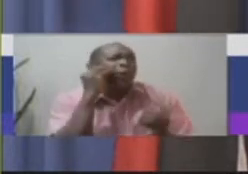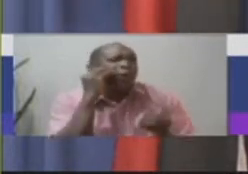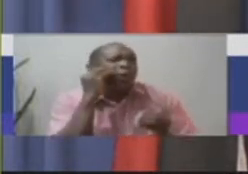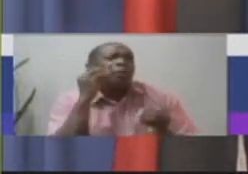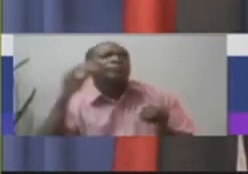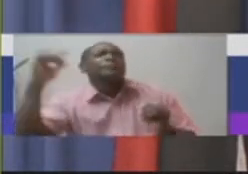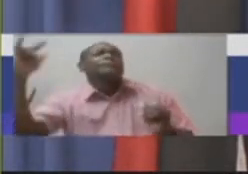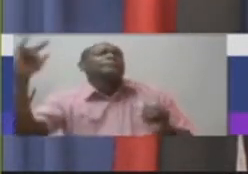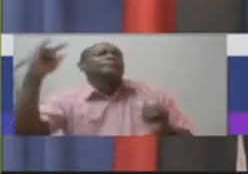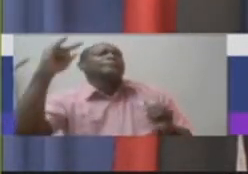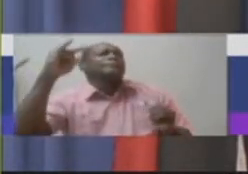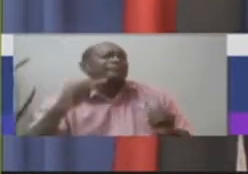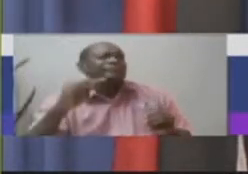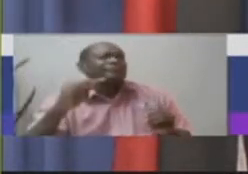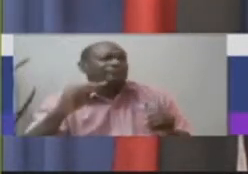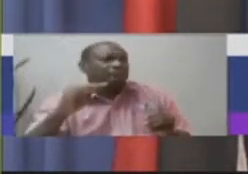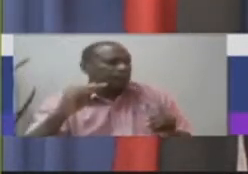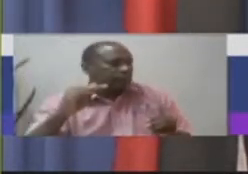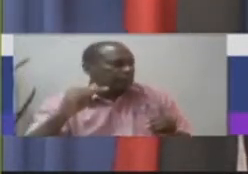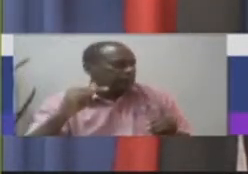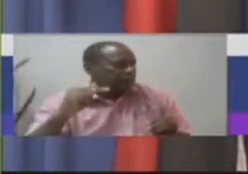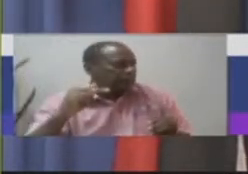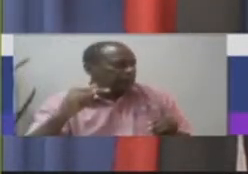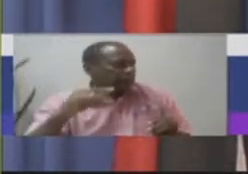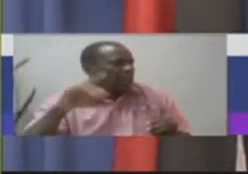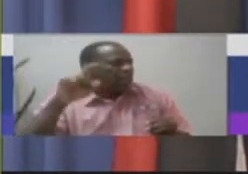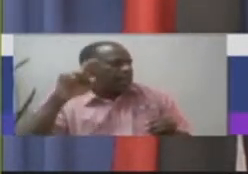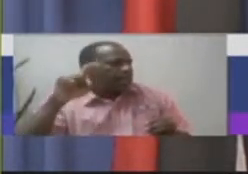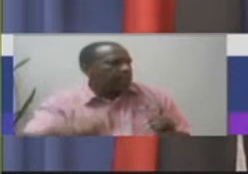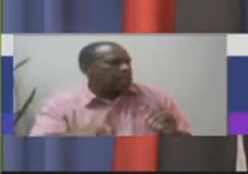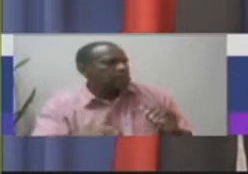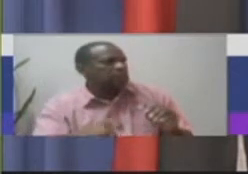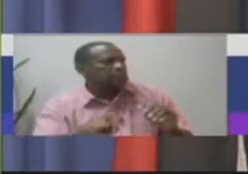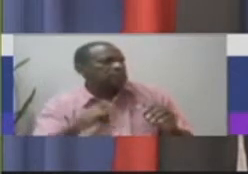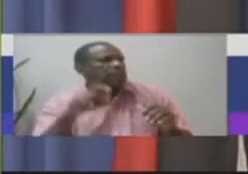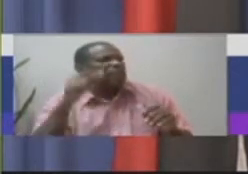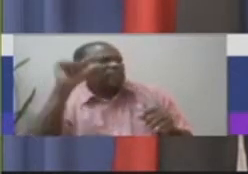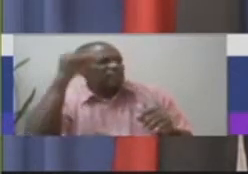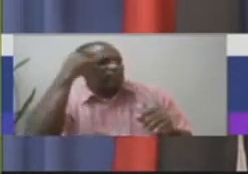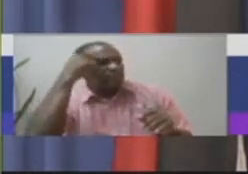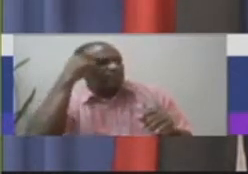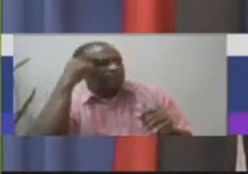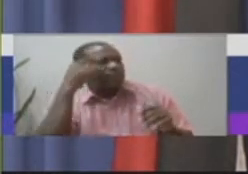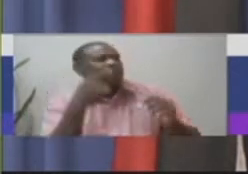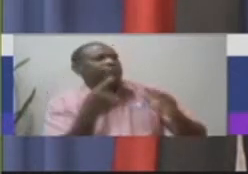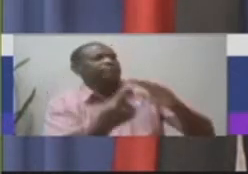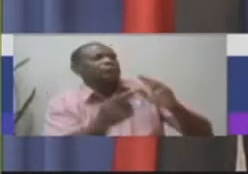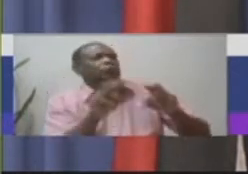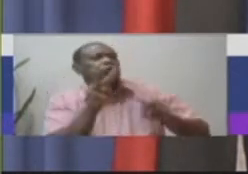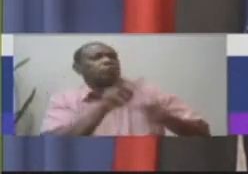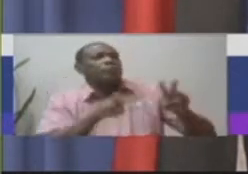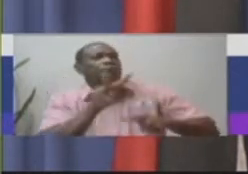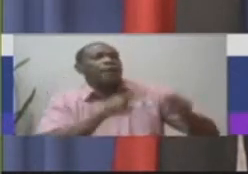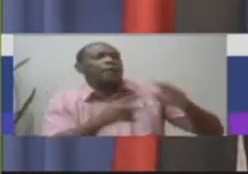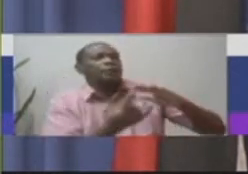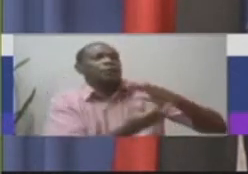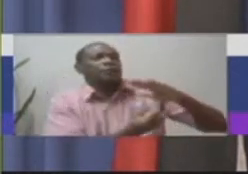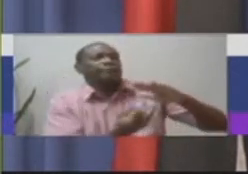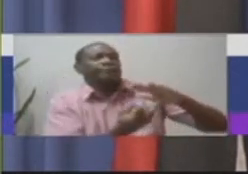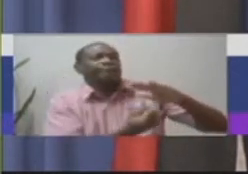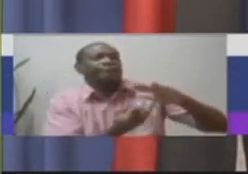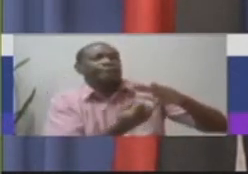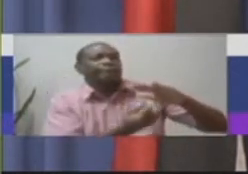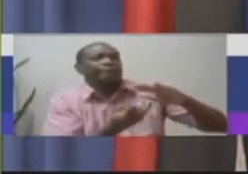and must go into state-supervised quarantine for 14 days,